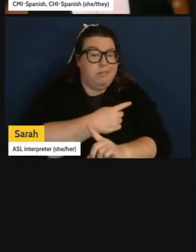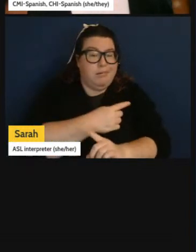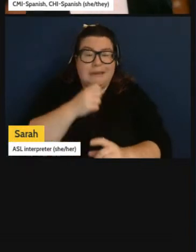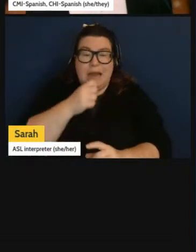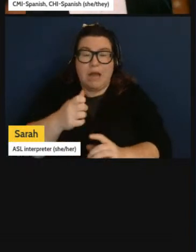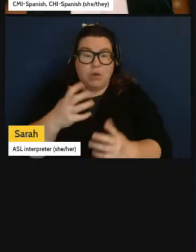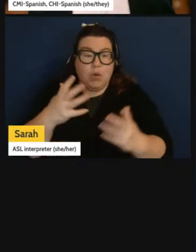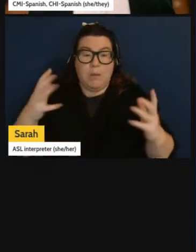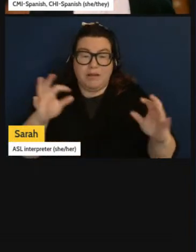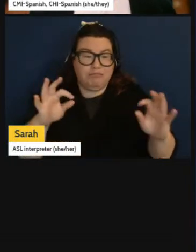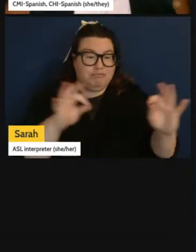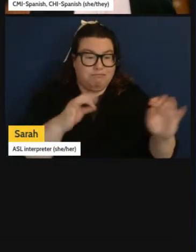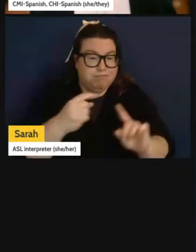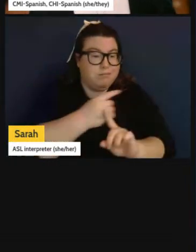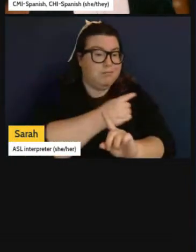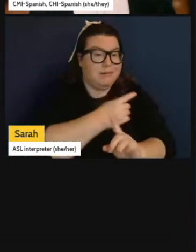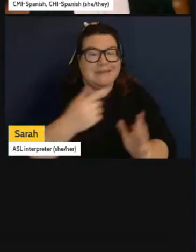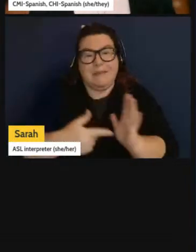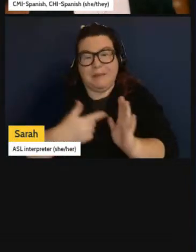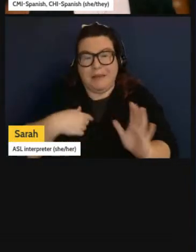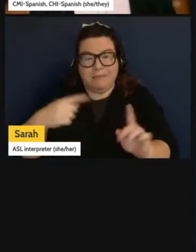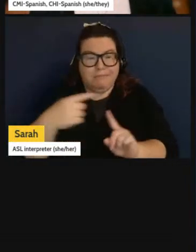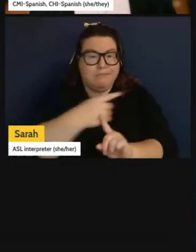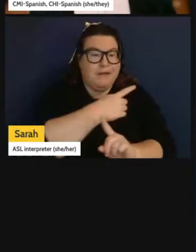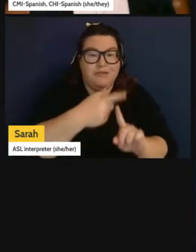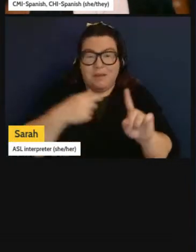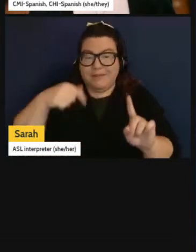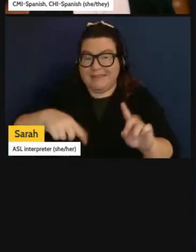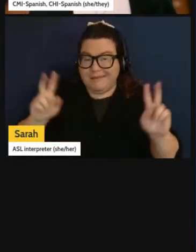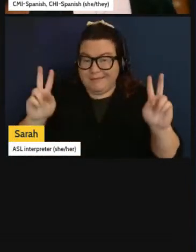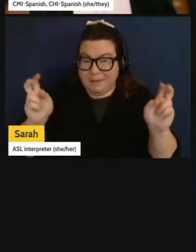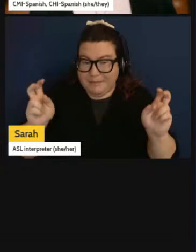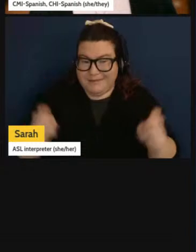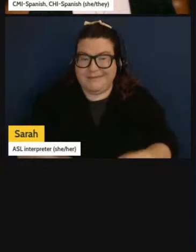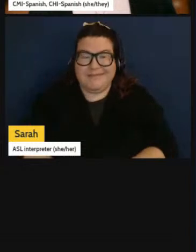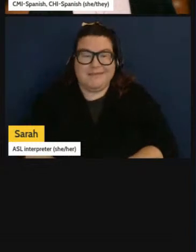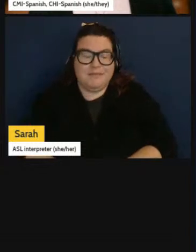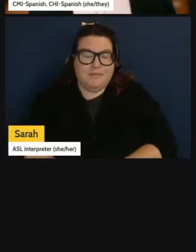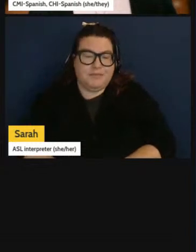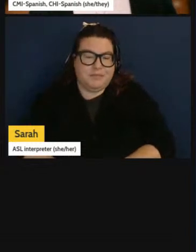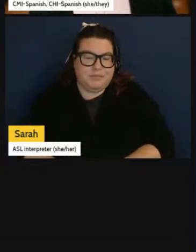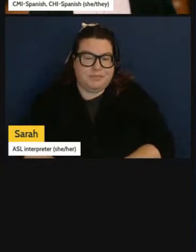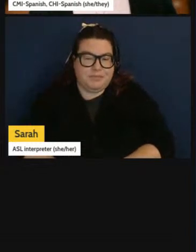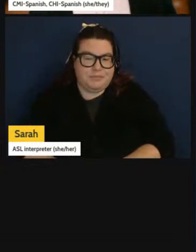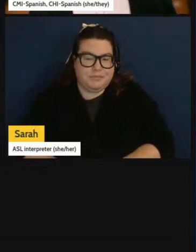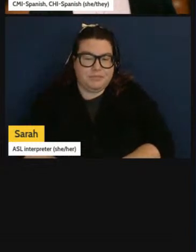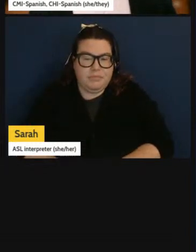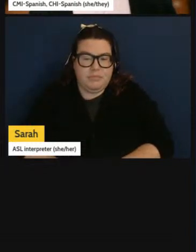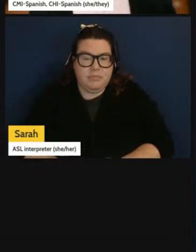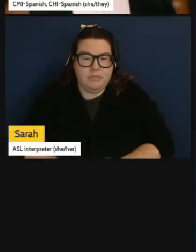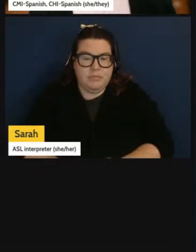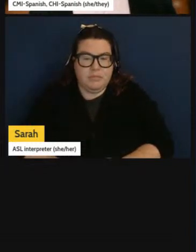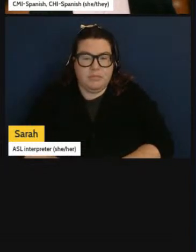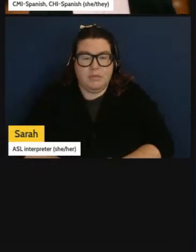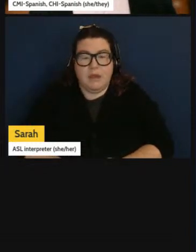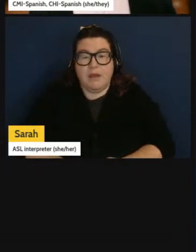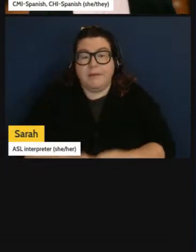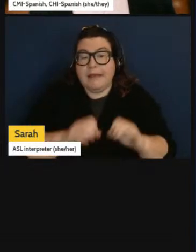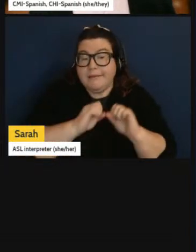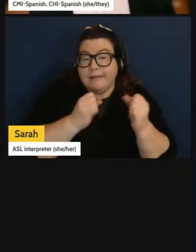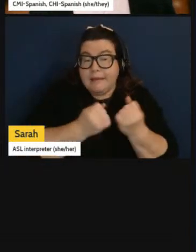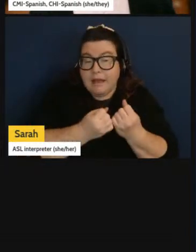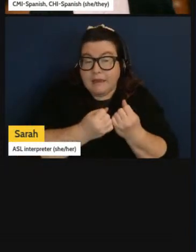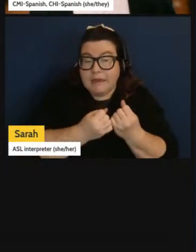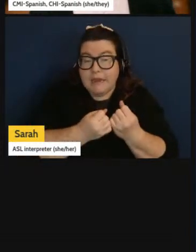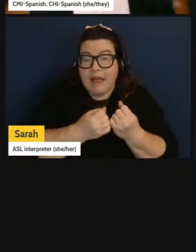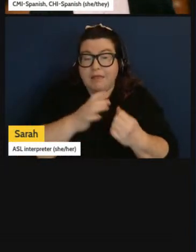too distracted. Sometimes I get distracted by this topic. So I will say that societies and the consensuses they